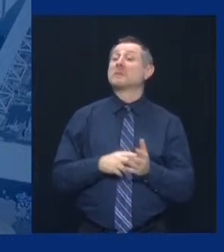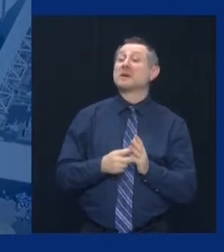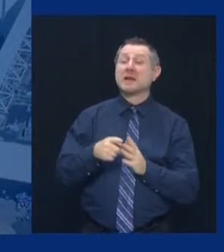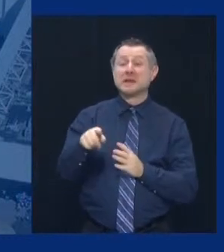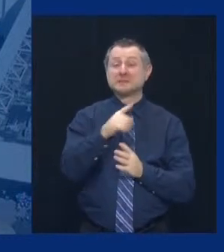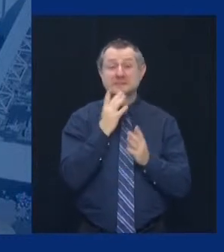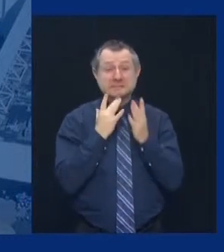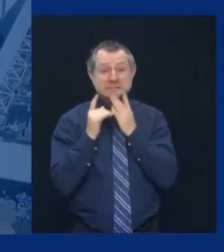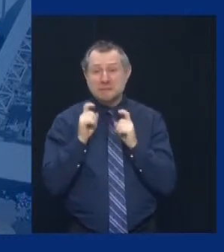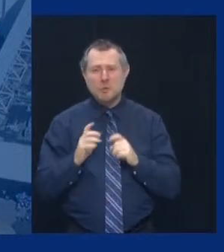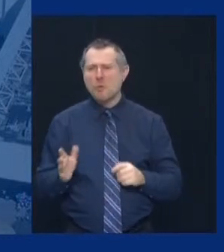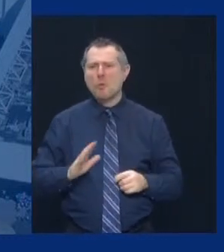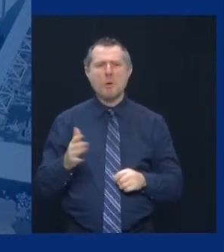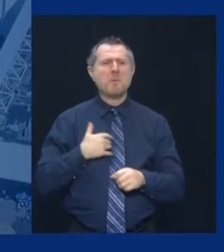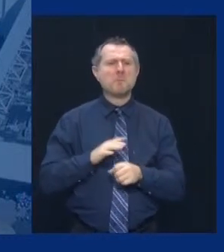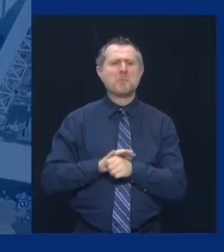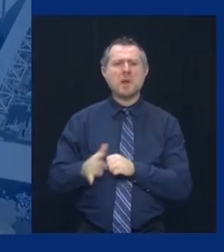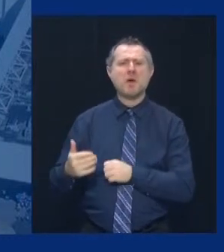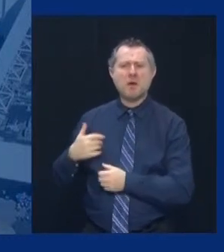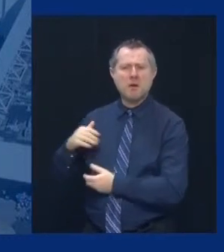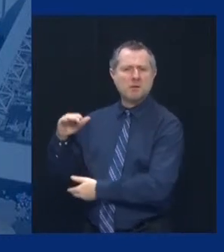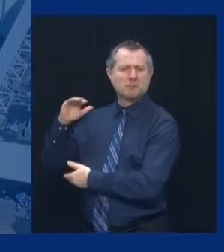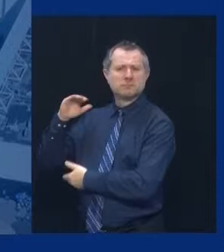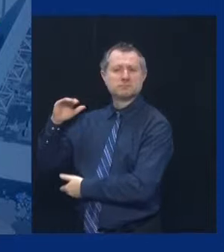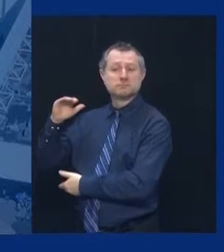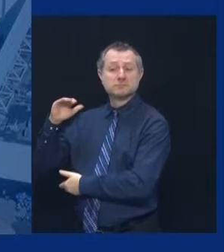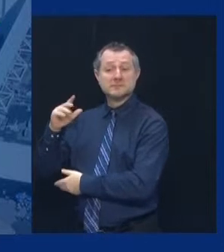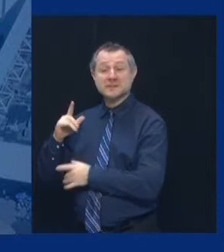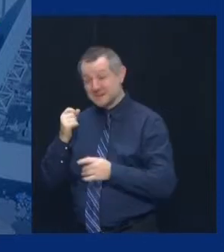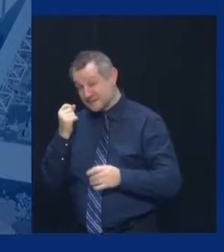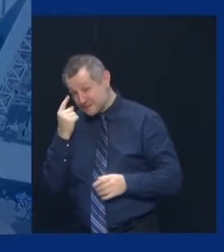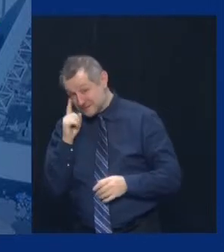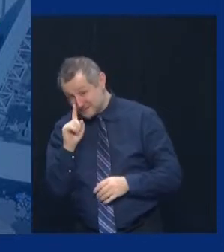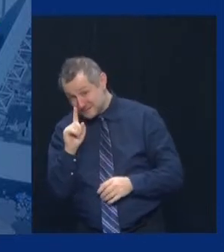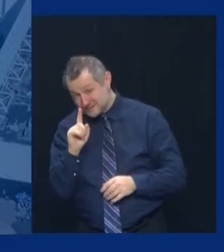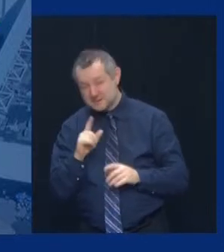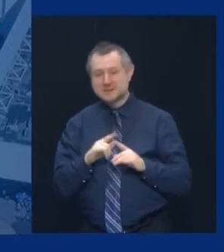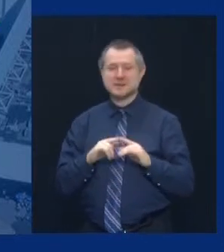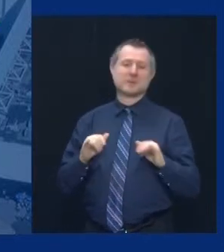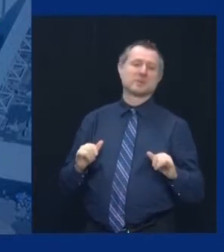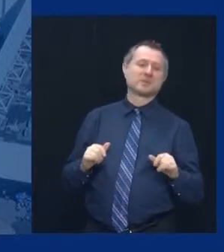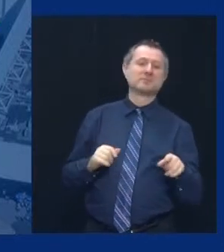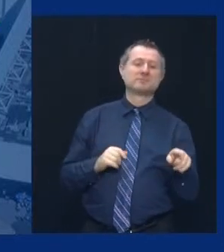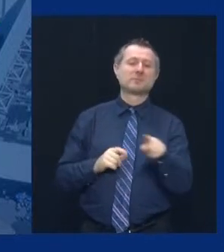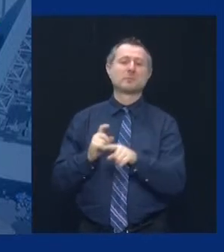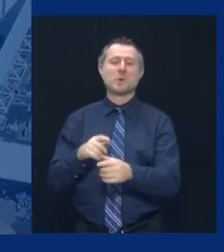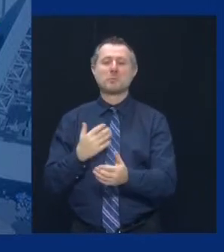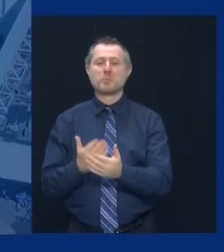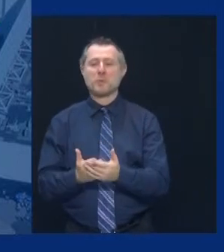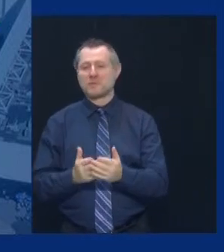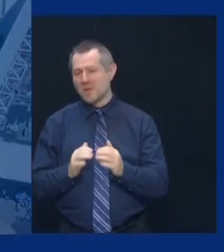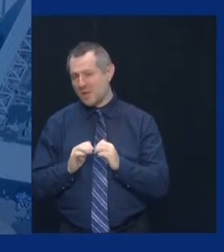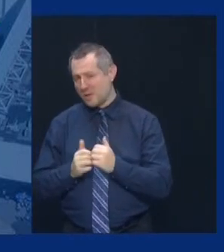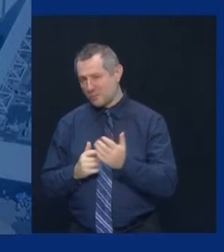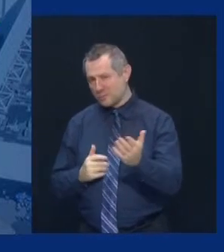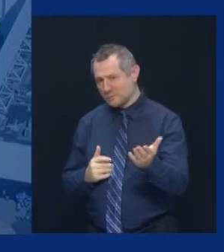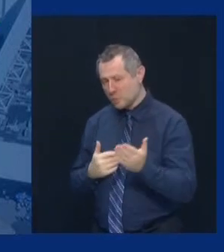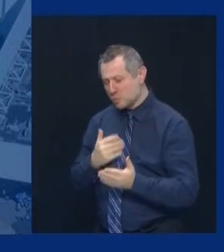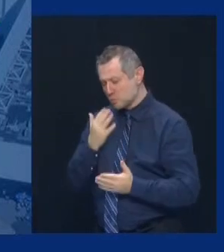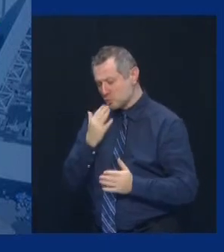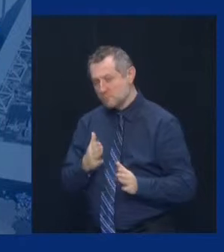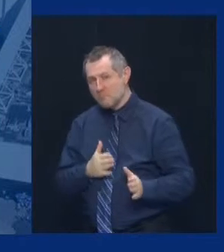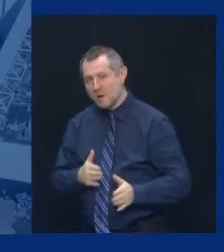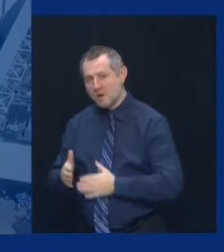rapid tests, but we do have to have a model that shows we can start to reopen businesses.